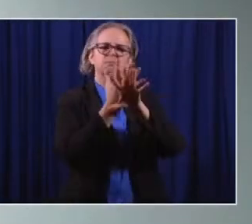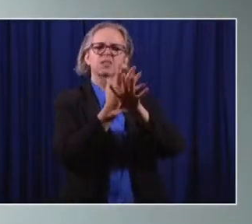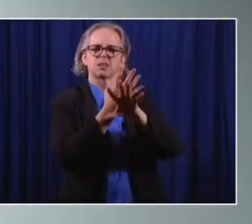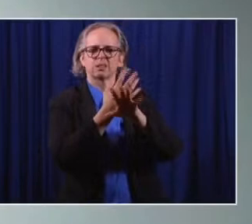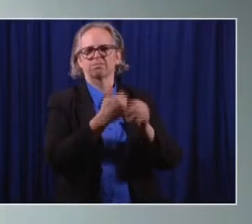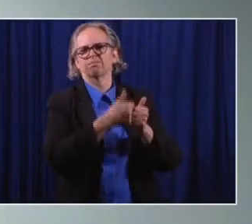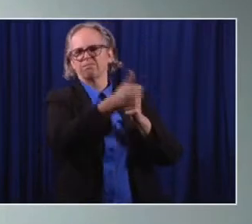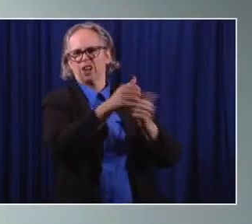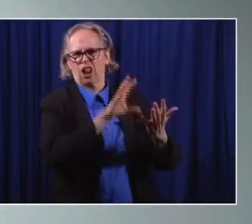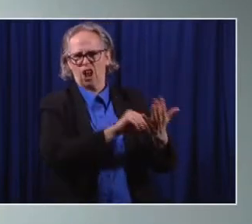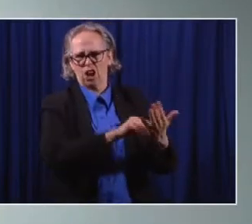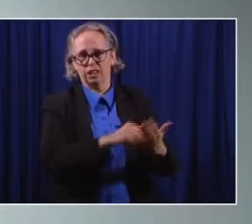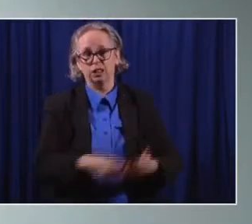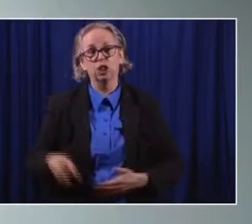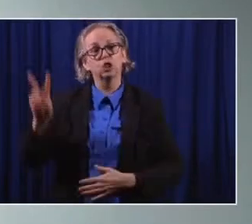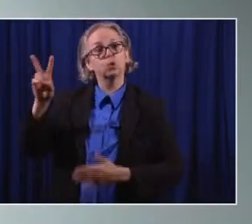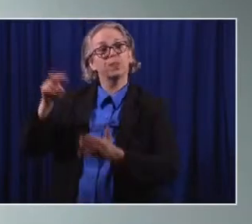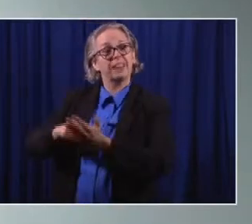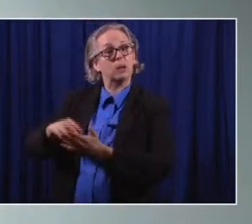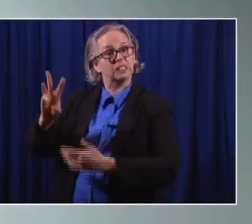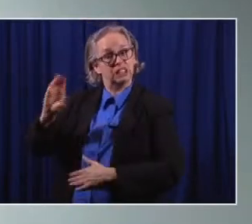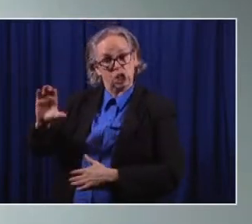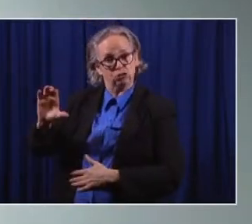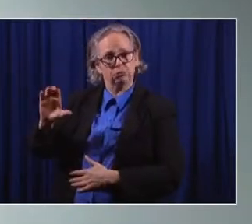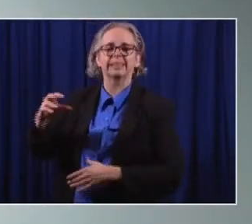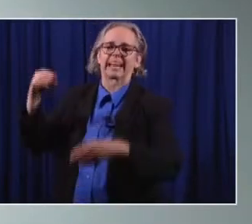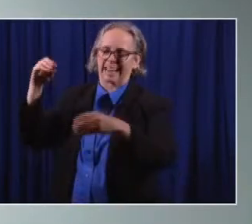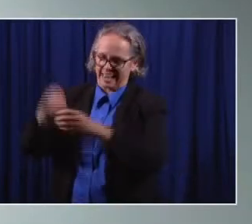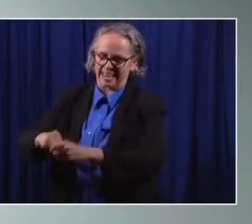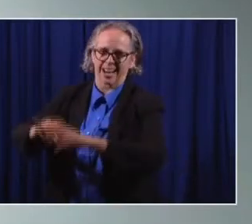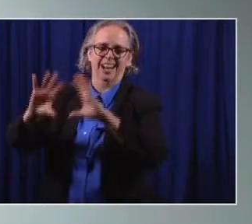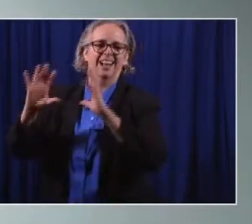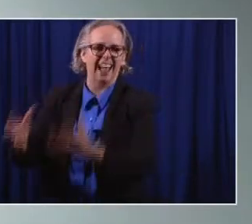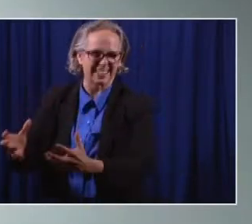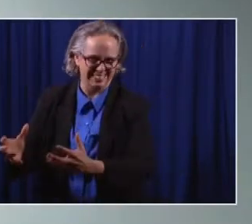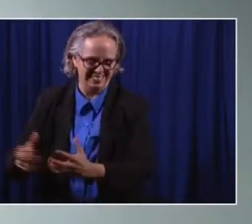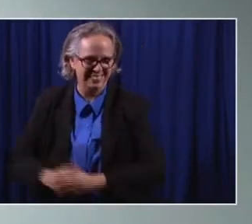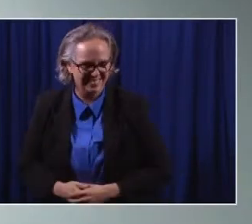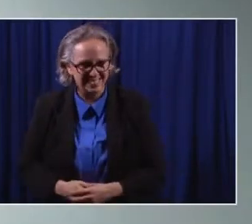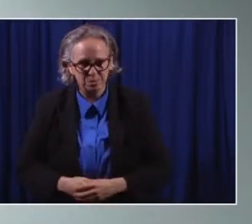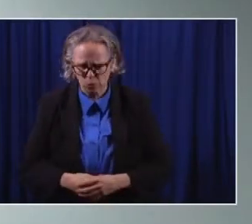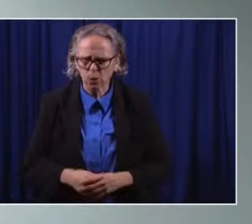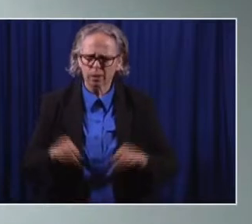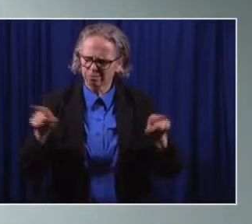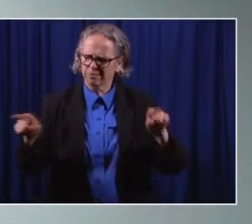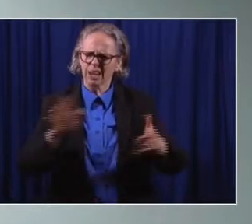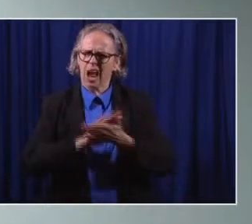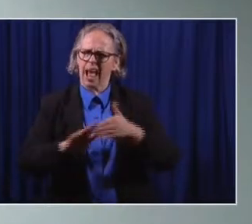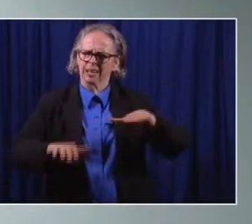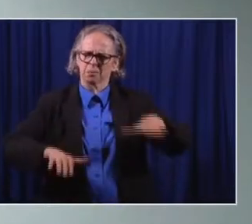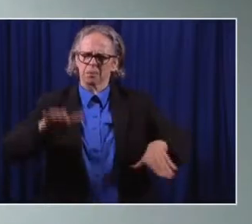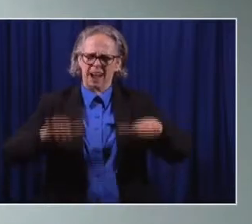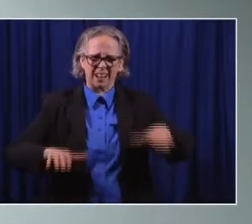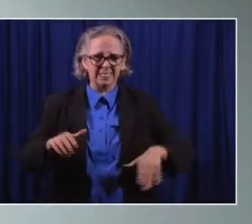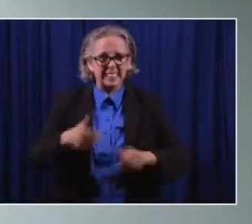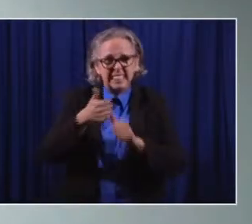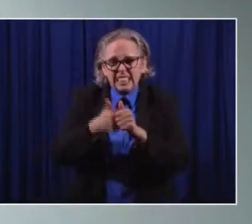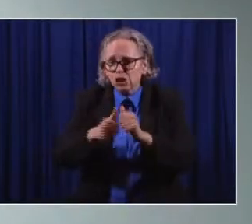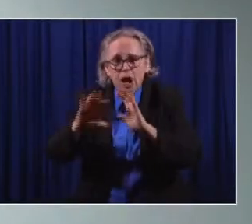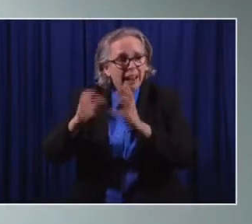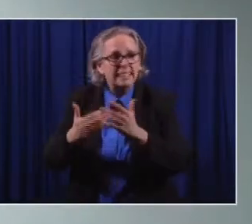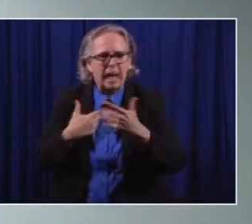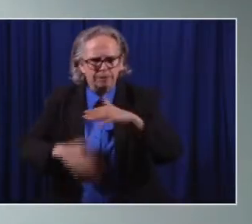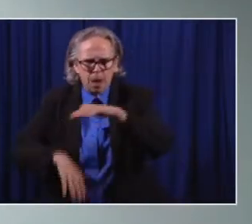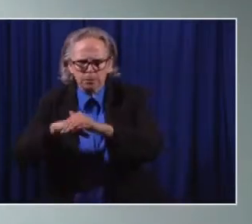chose in-school instruction, which actually made it a little bit nicer. We have about 15 or less in each classroom.